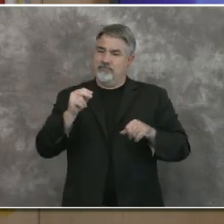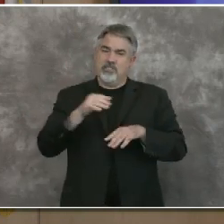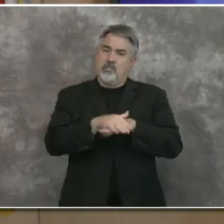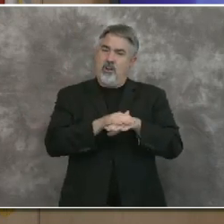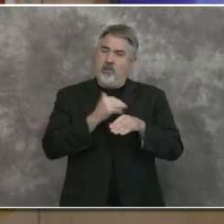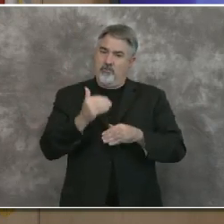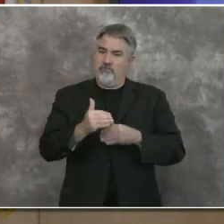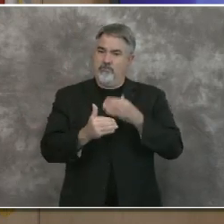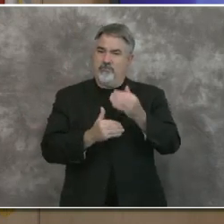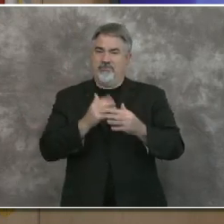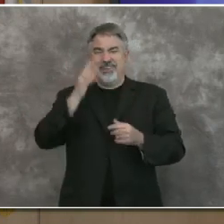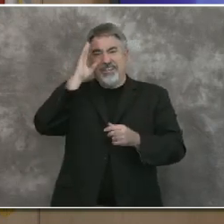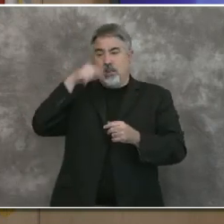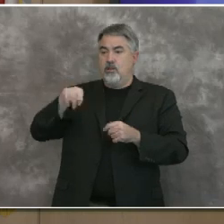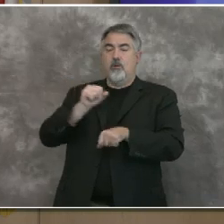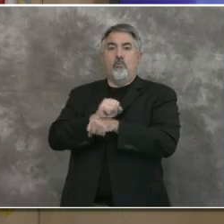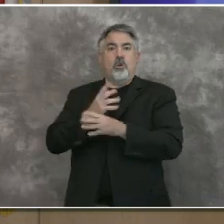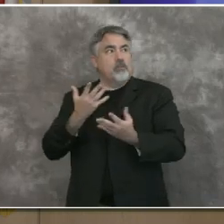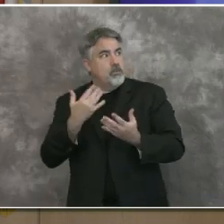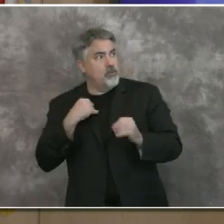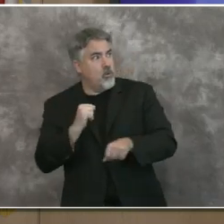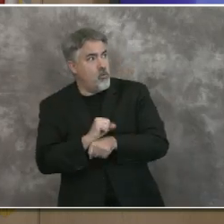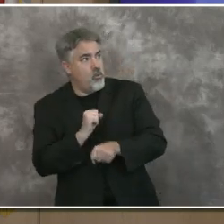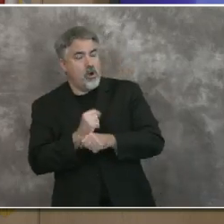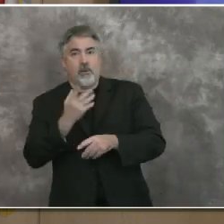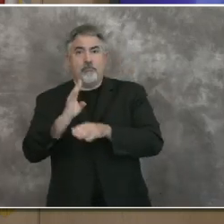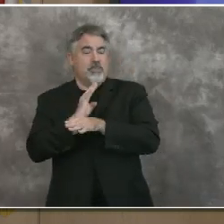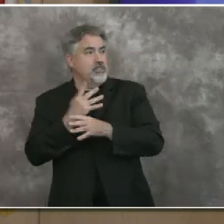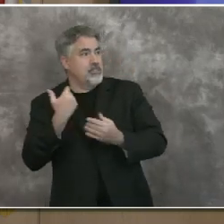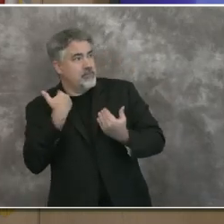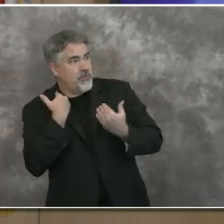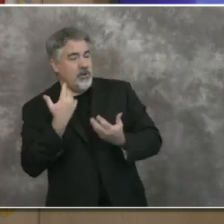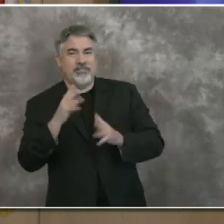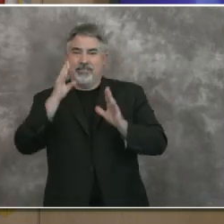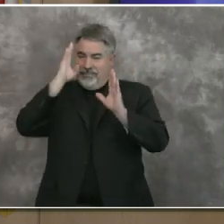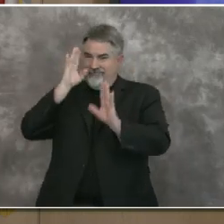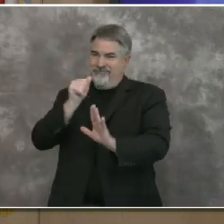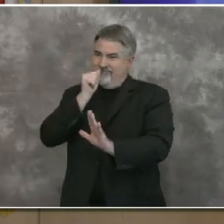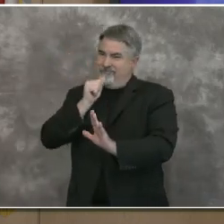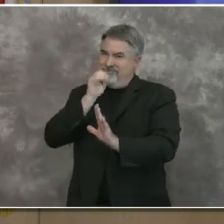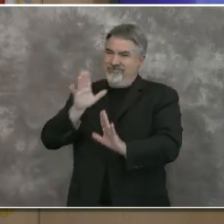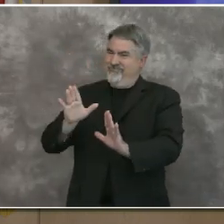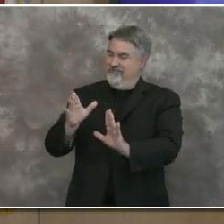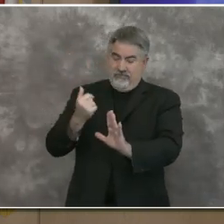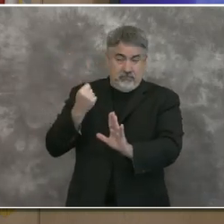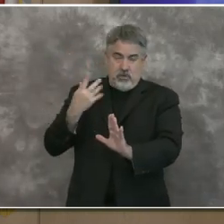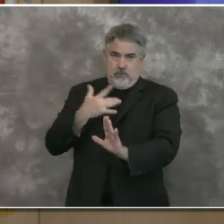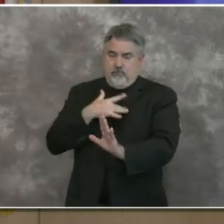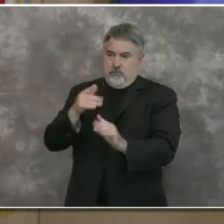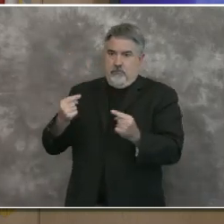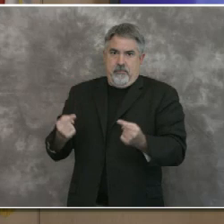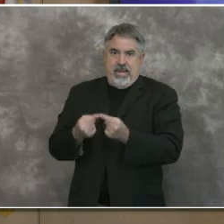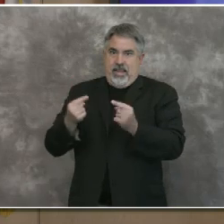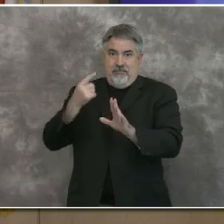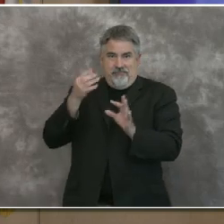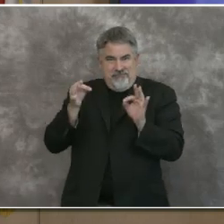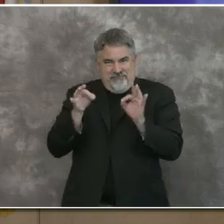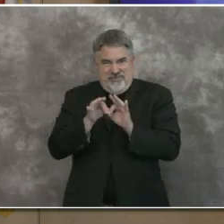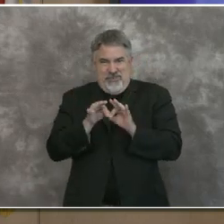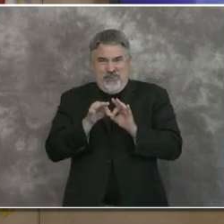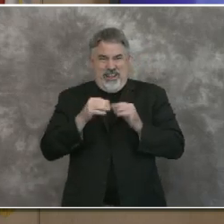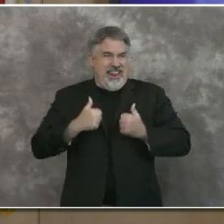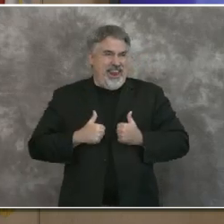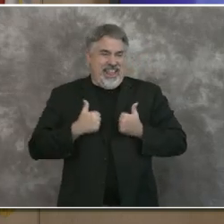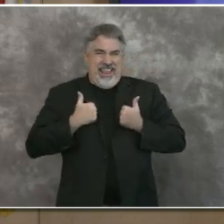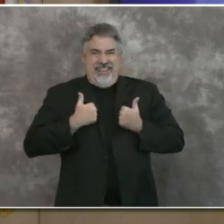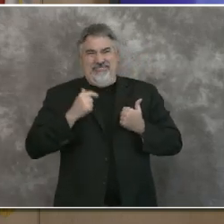their doors, and others. We have heard you, and we understand the enormous impact and pain this has caused